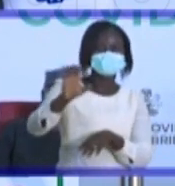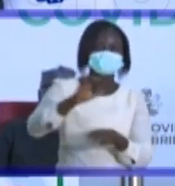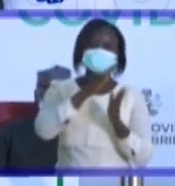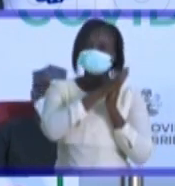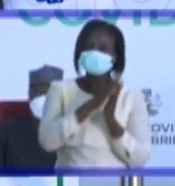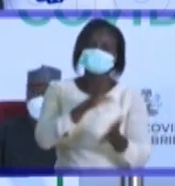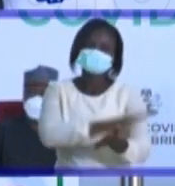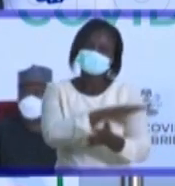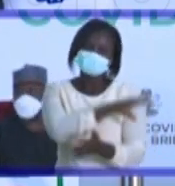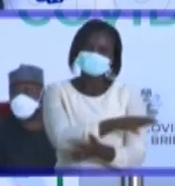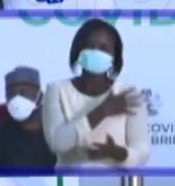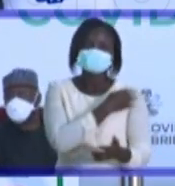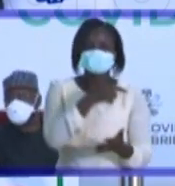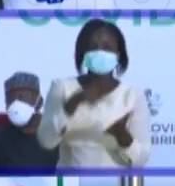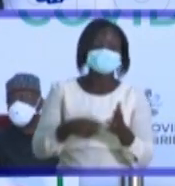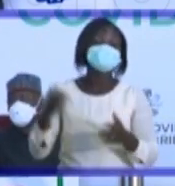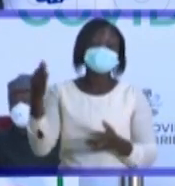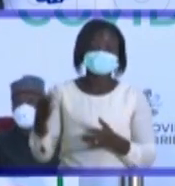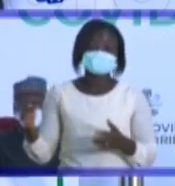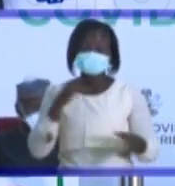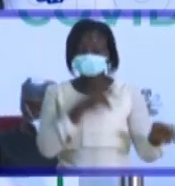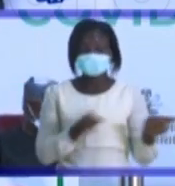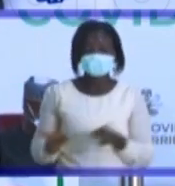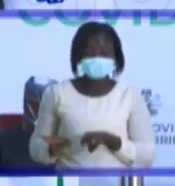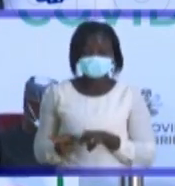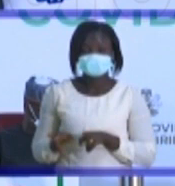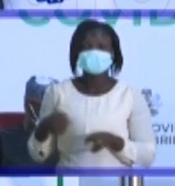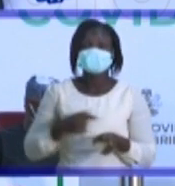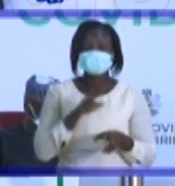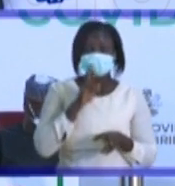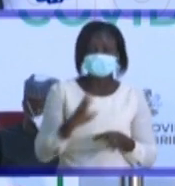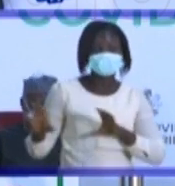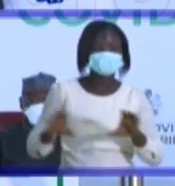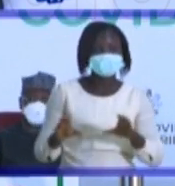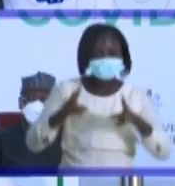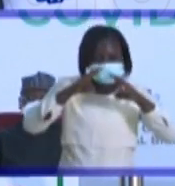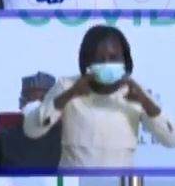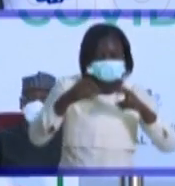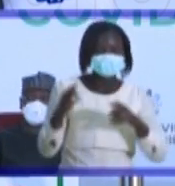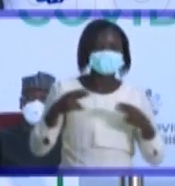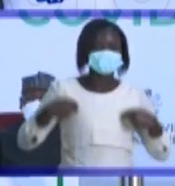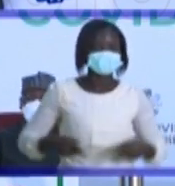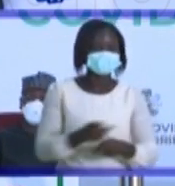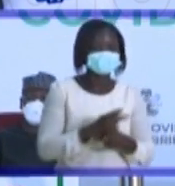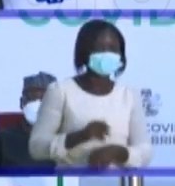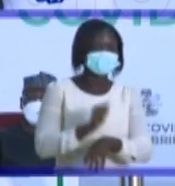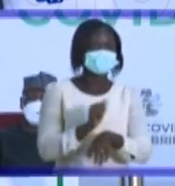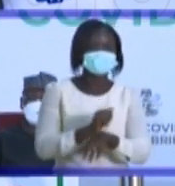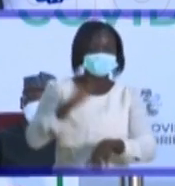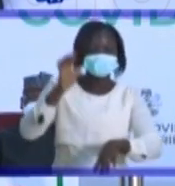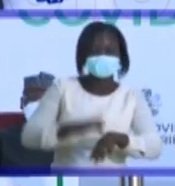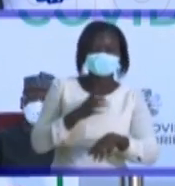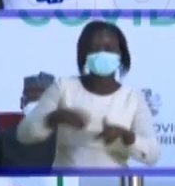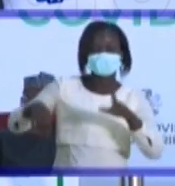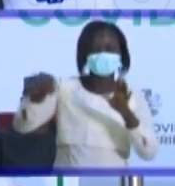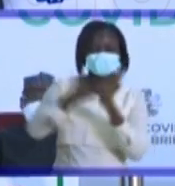and this facility is ready. We have conducted an analysis of healthcare worker infections and identified